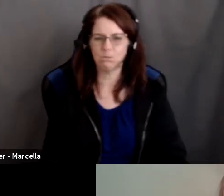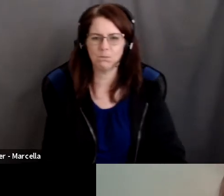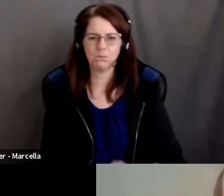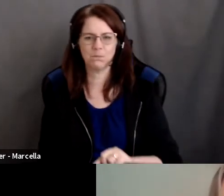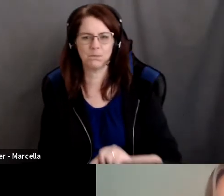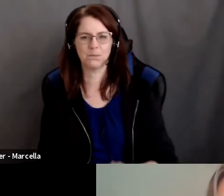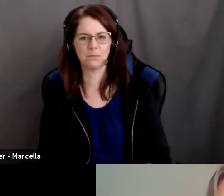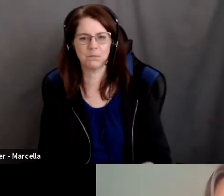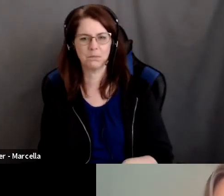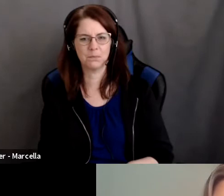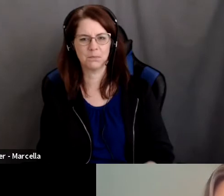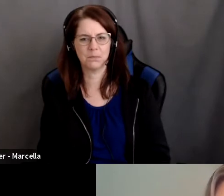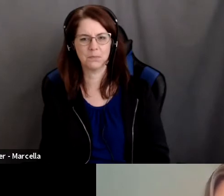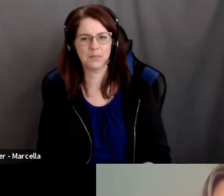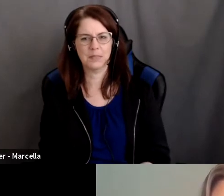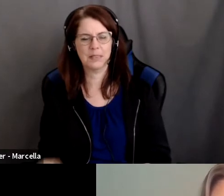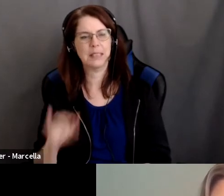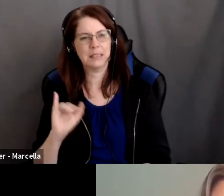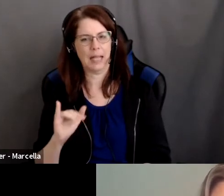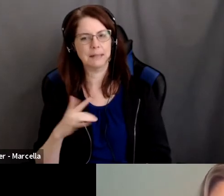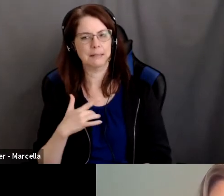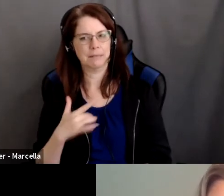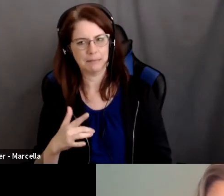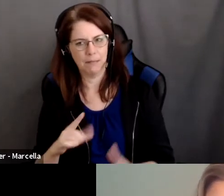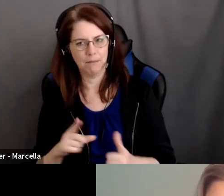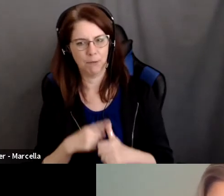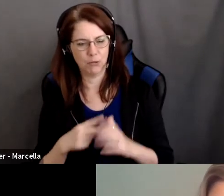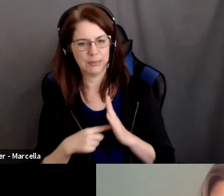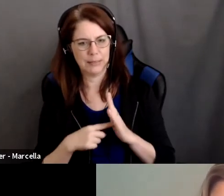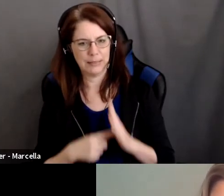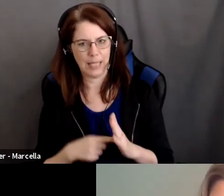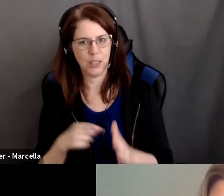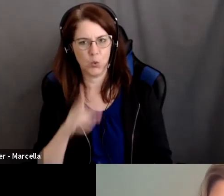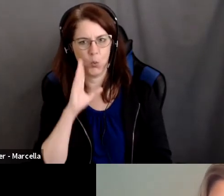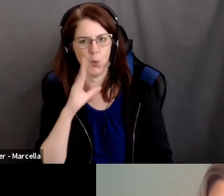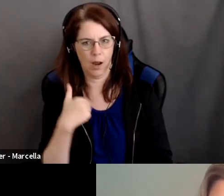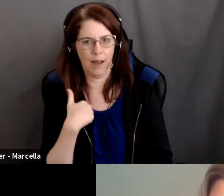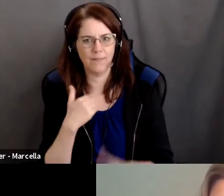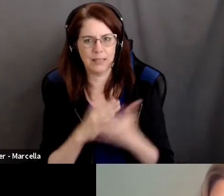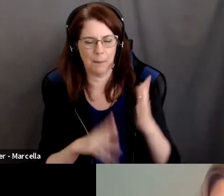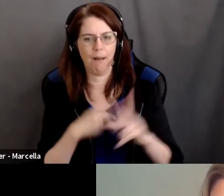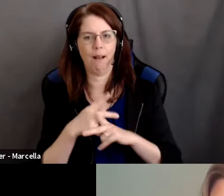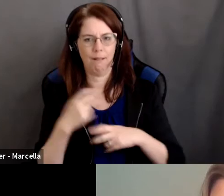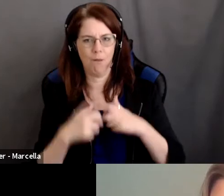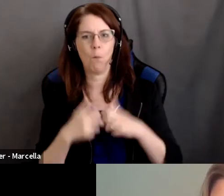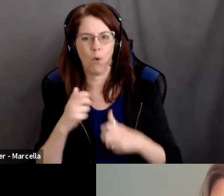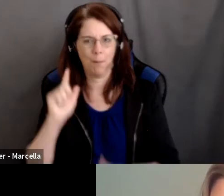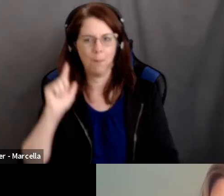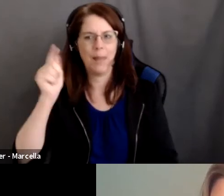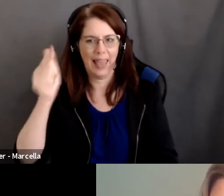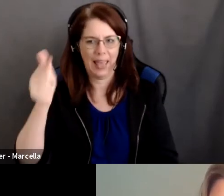That is usually the first sign that you are going to have some kind of problem later